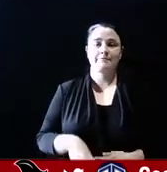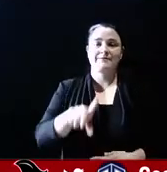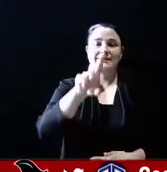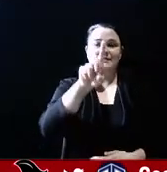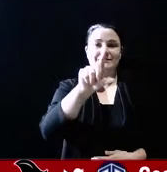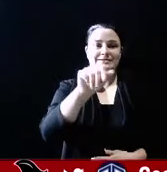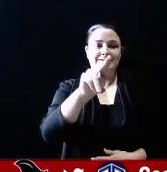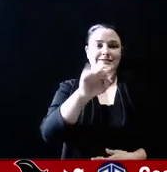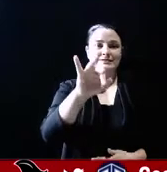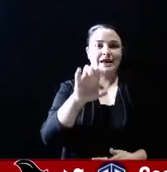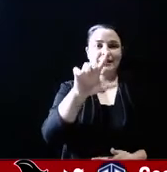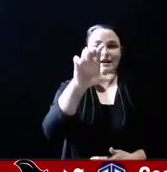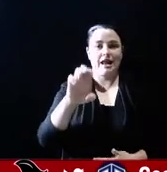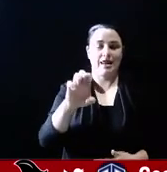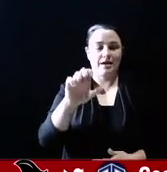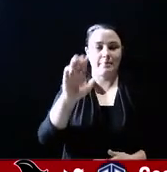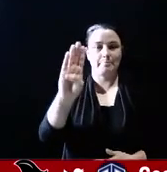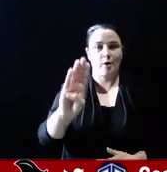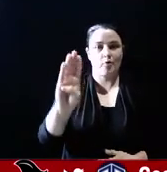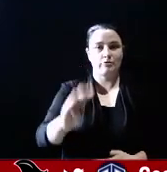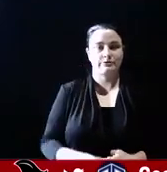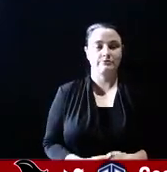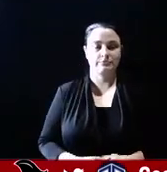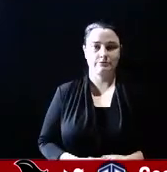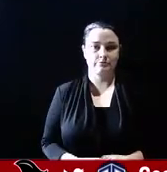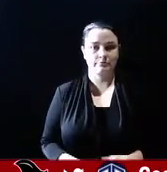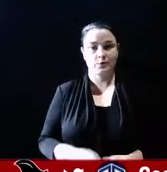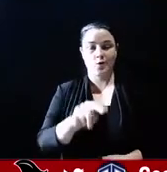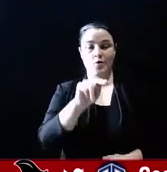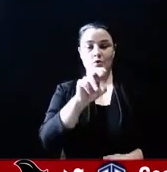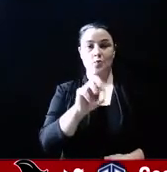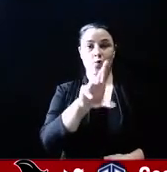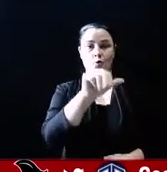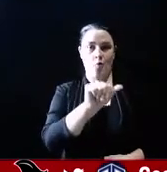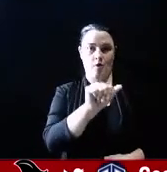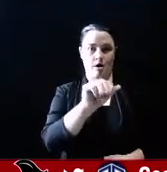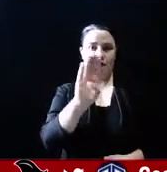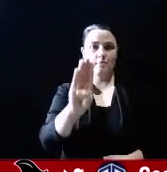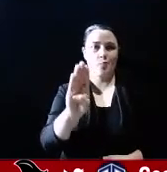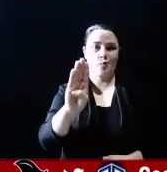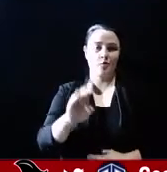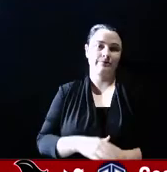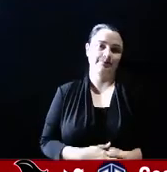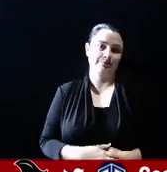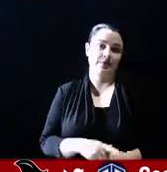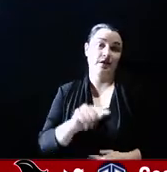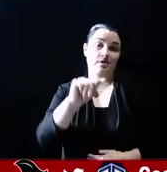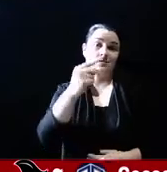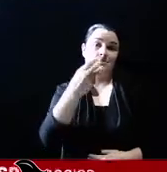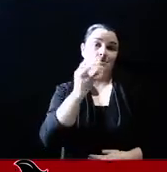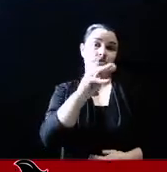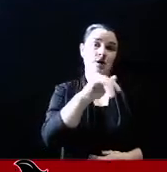Daniela Guadalupe Barron. Nora Barron. Thomas Batista De